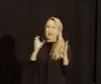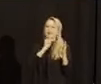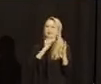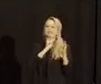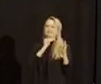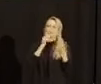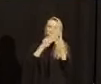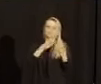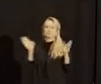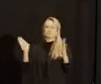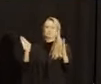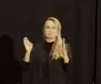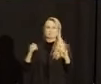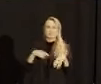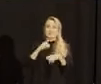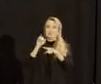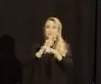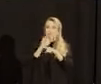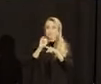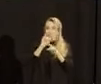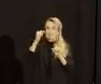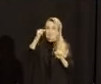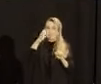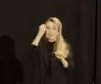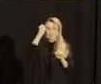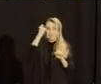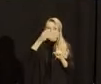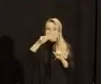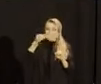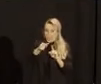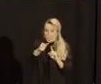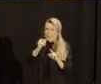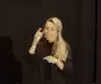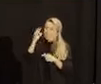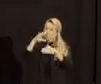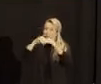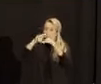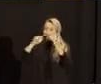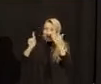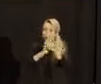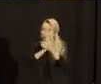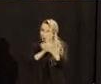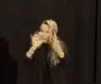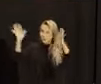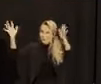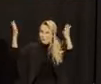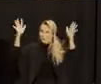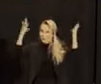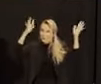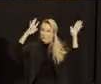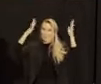into paid internships, and they're paid $18 an hour.